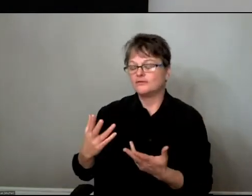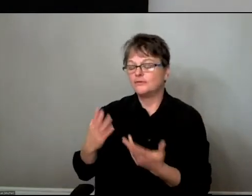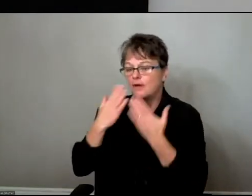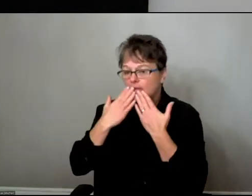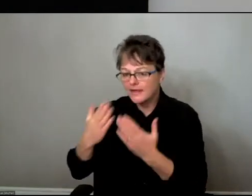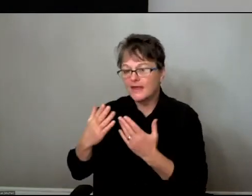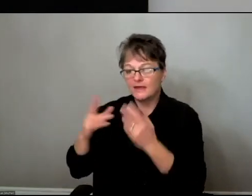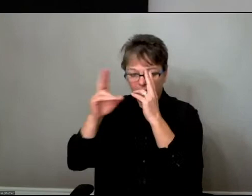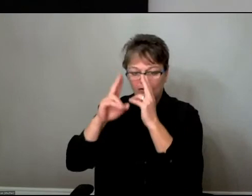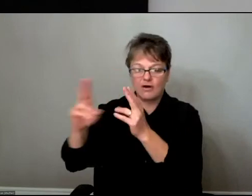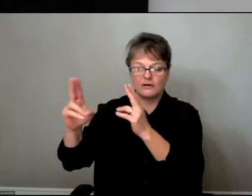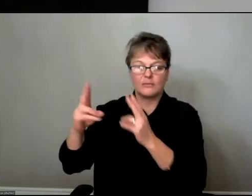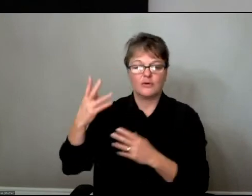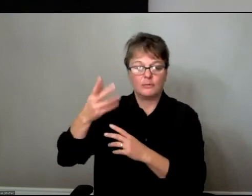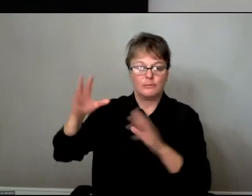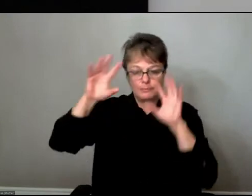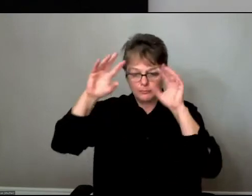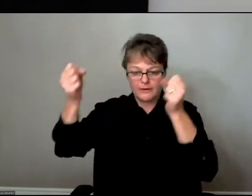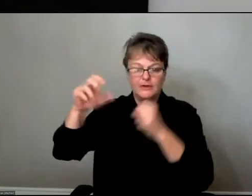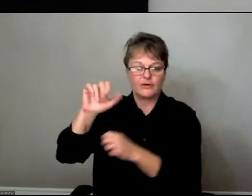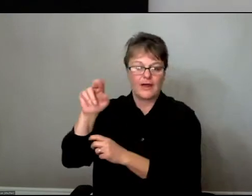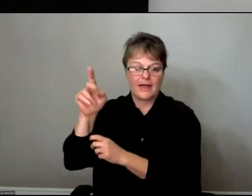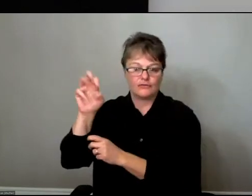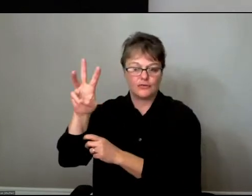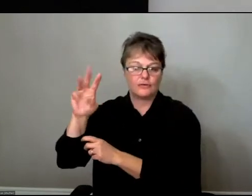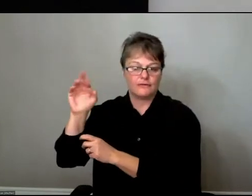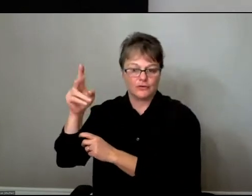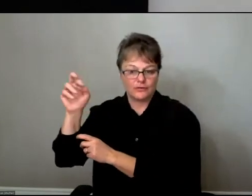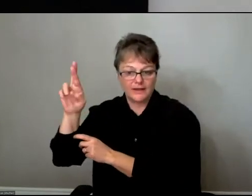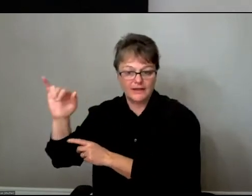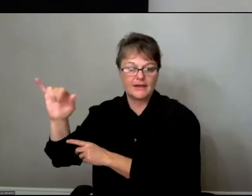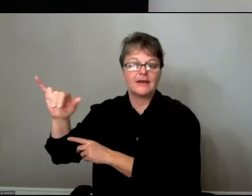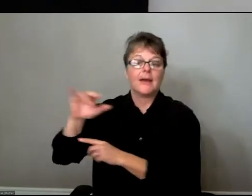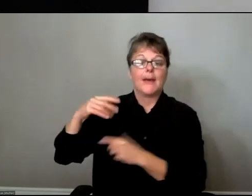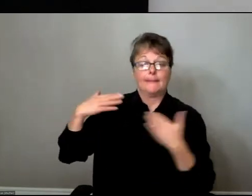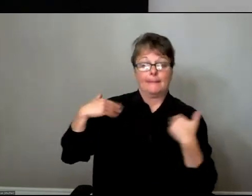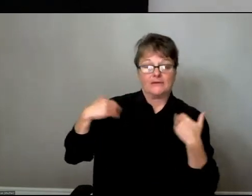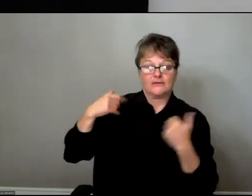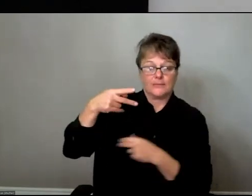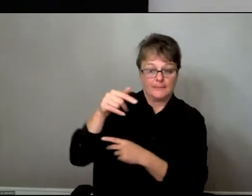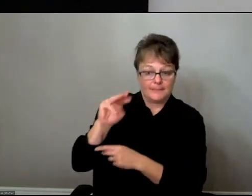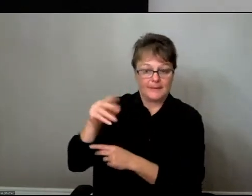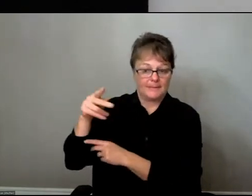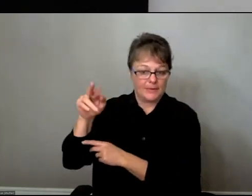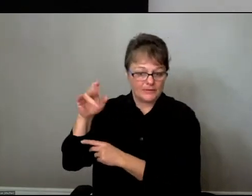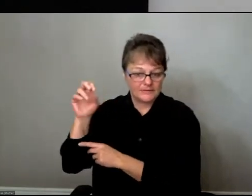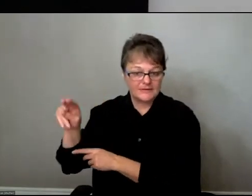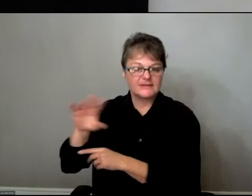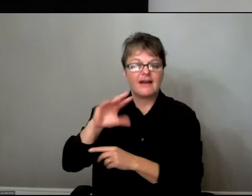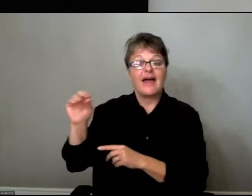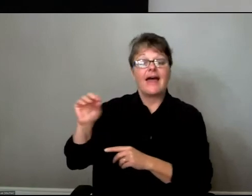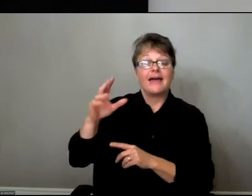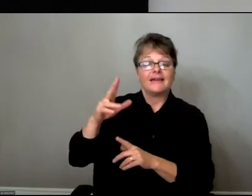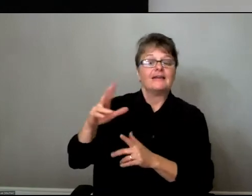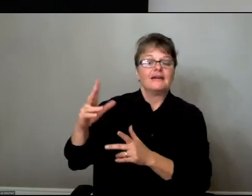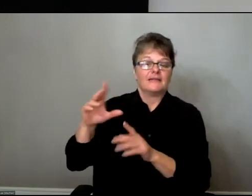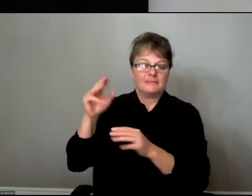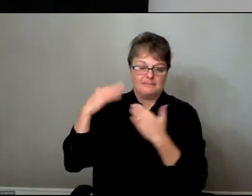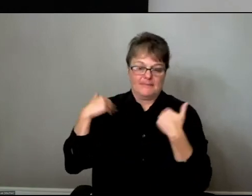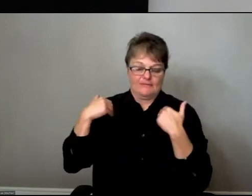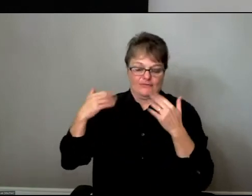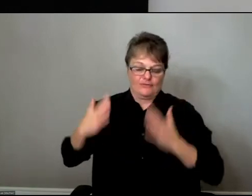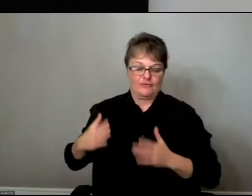Furey, Minister Pam Parsons, and the office responsible for gender, women and gender equality